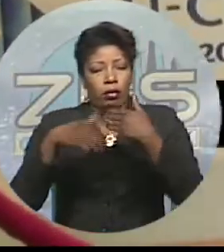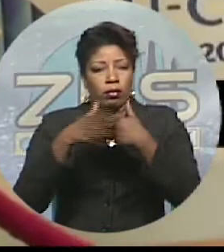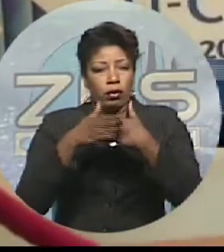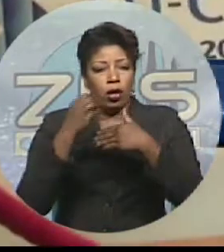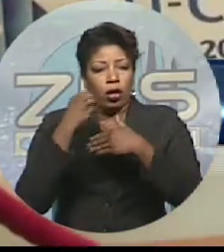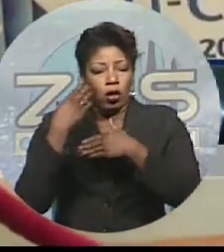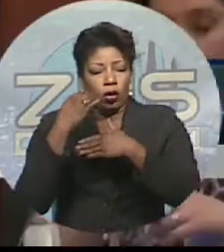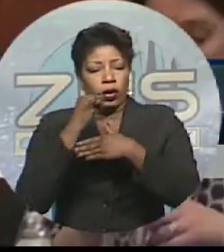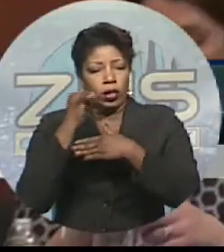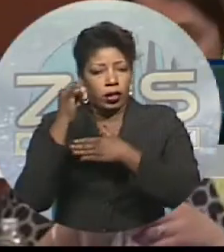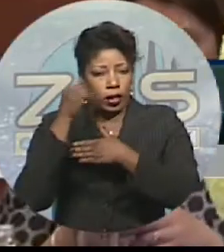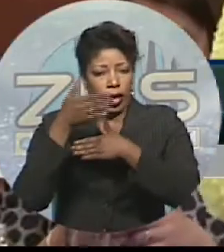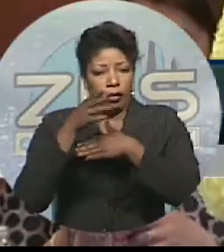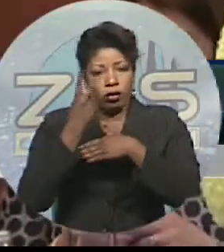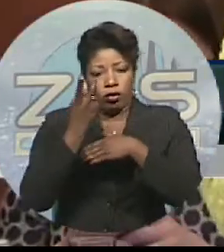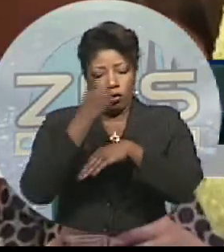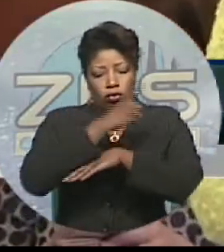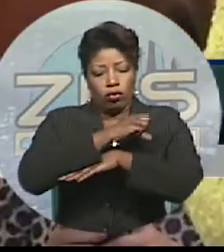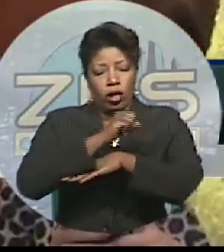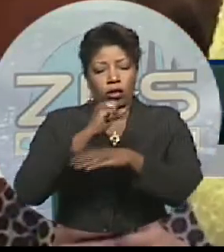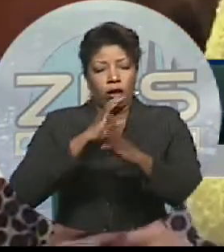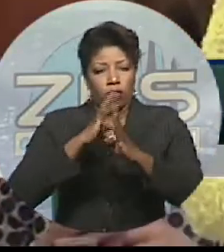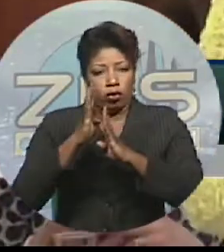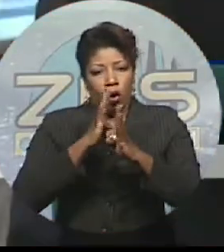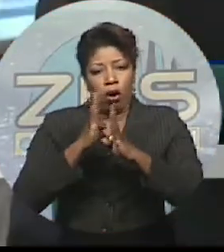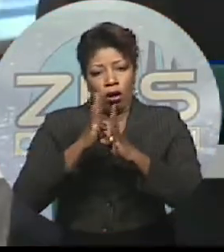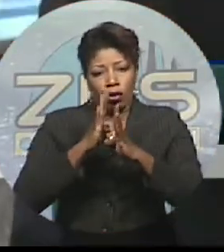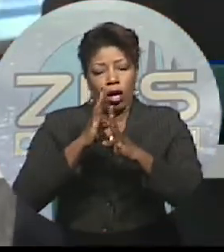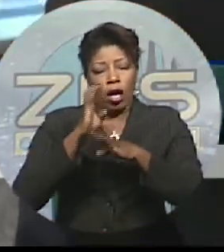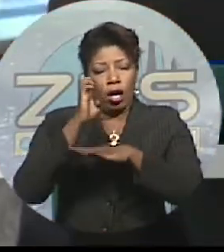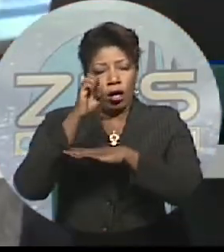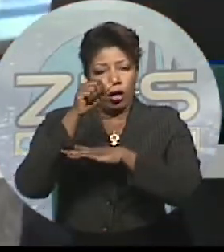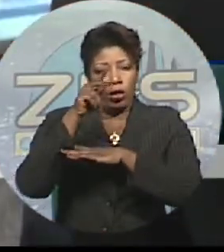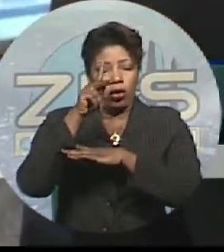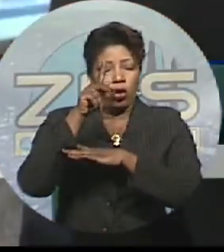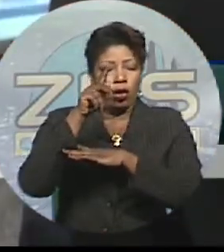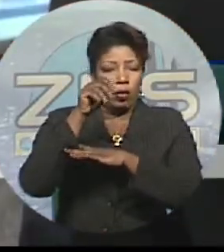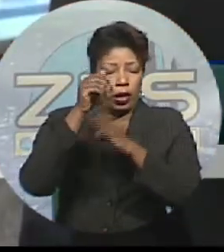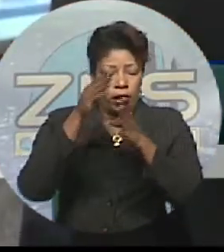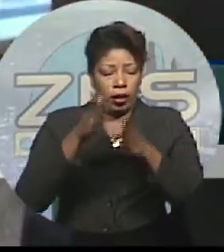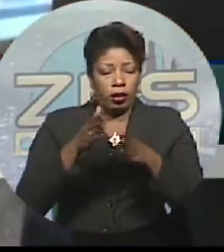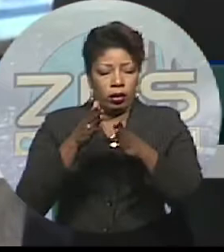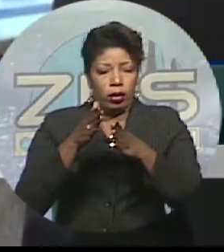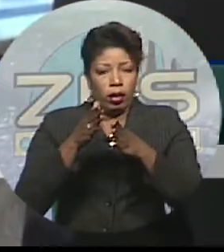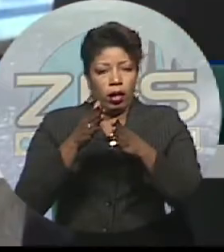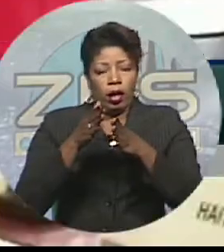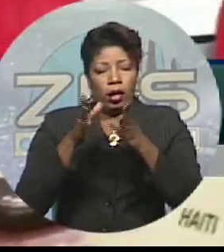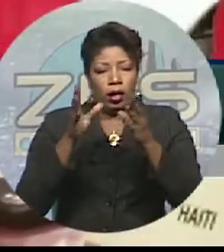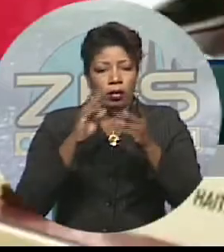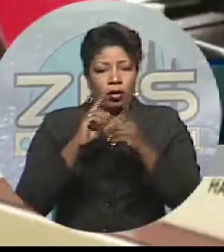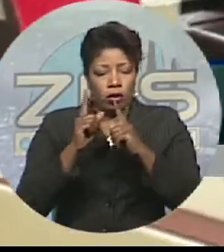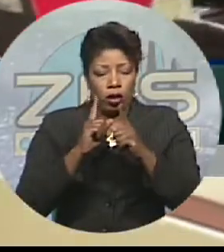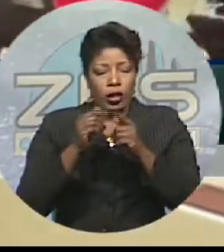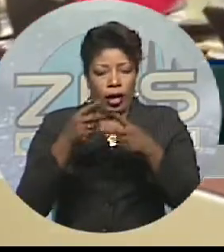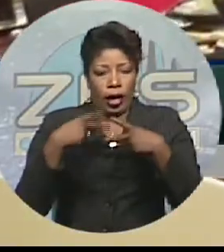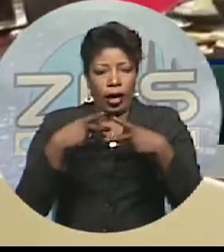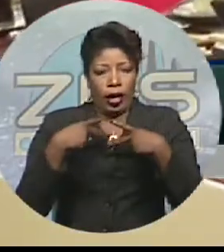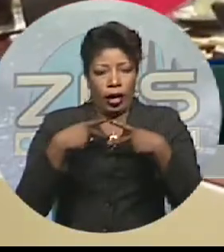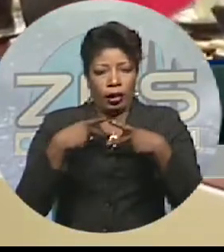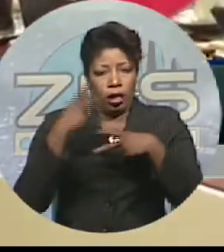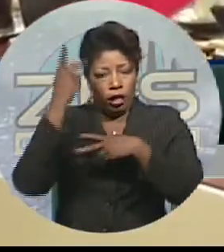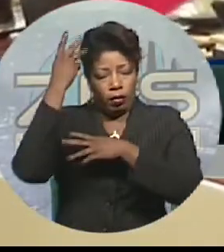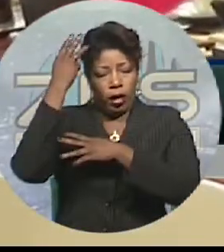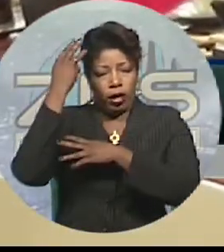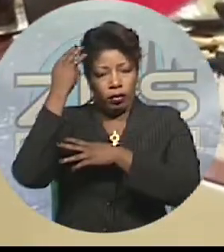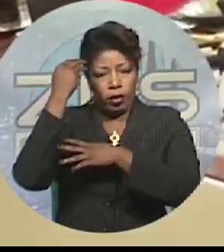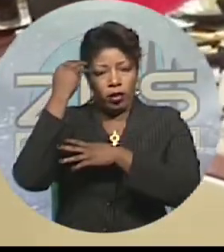capital yesterday after 2 days of talks at the European Union CELAC summit in Brussels, Belgium. The Prime Minister, who played a dual role